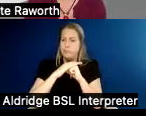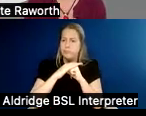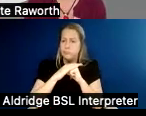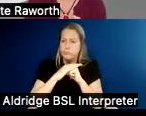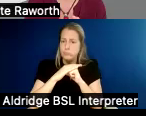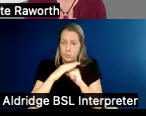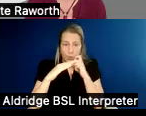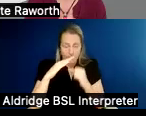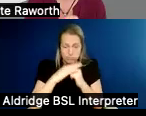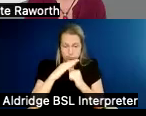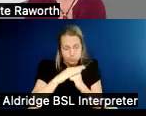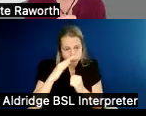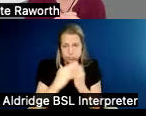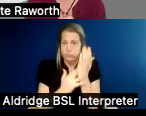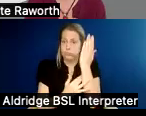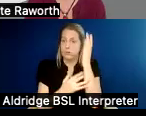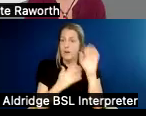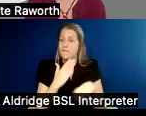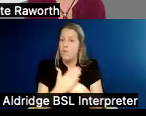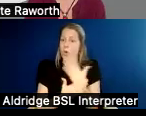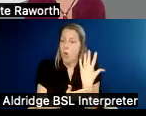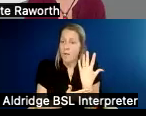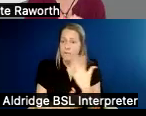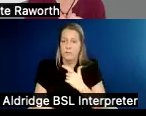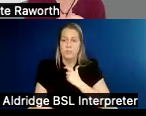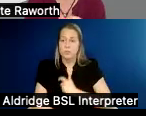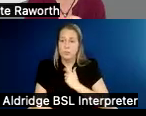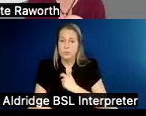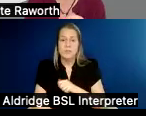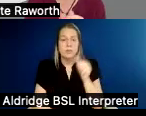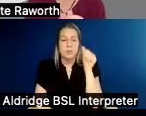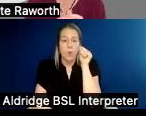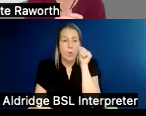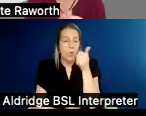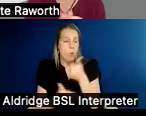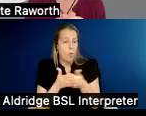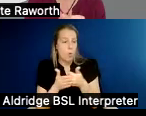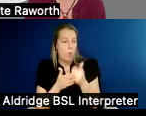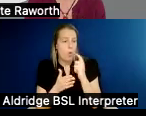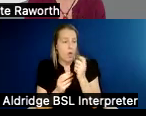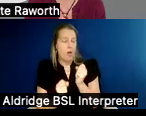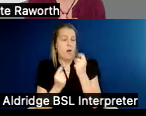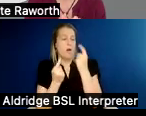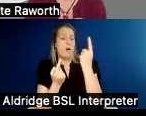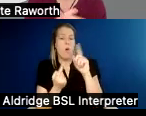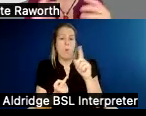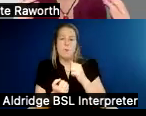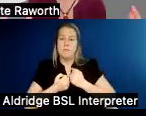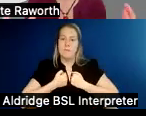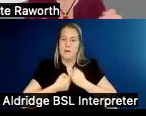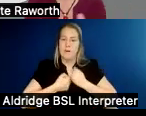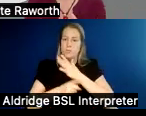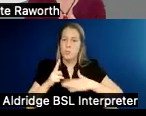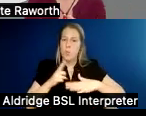evolving over time. How humanity commonly understands what is a social foundation that every person has a claim to, and what is